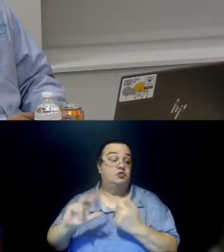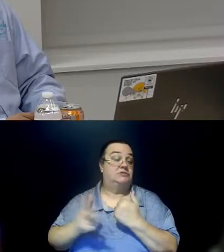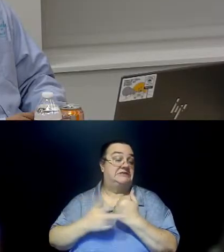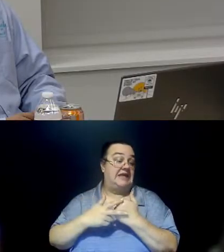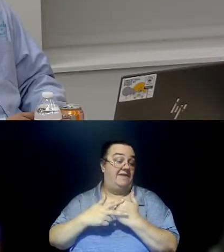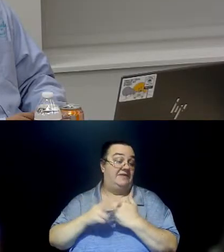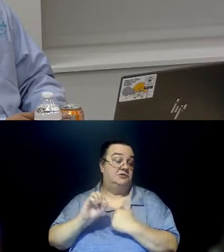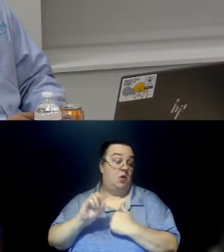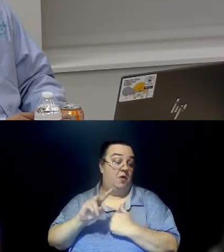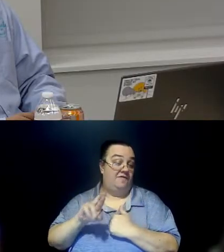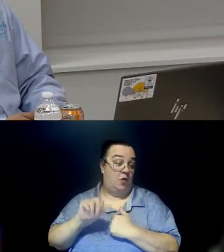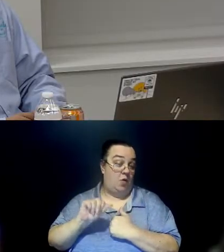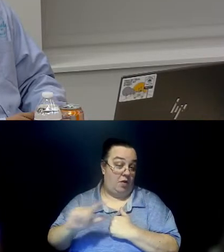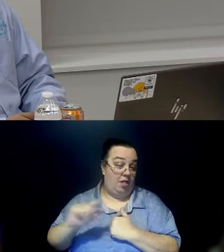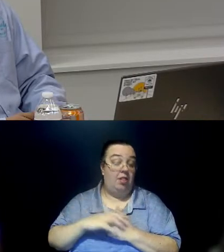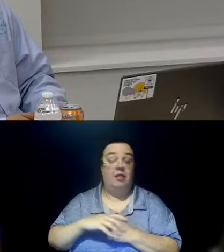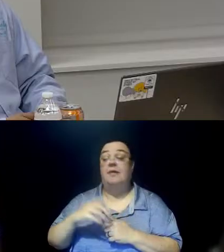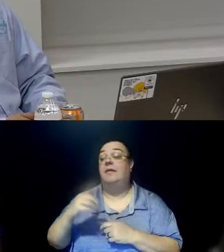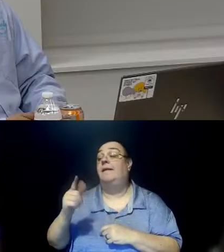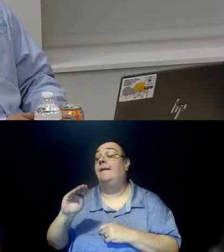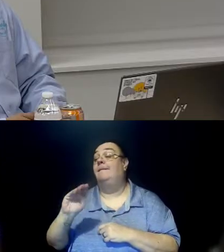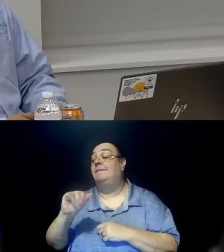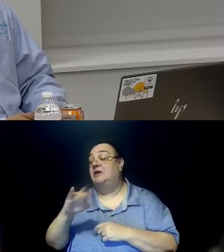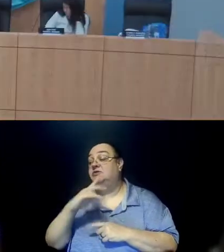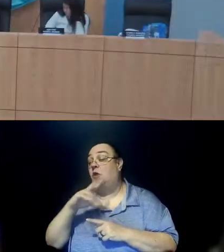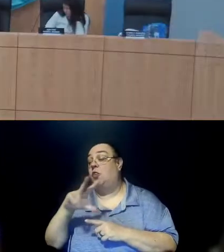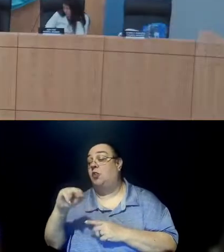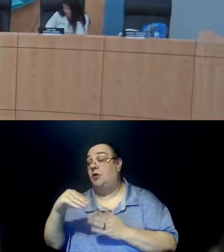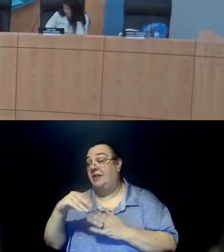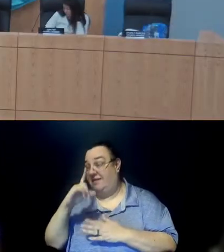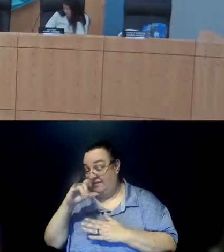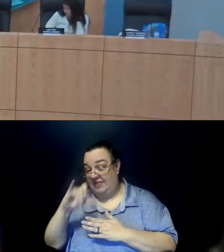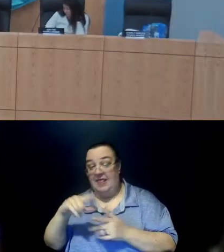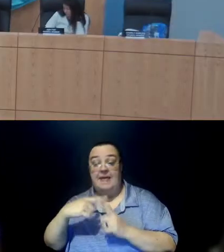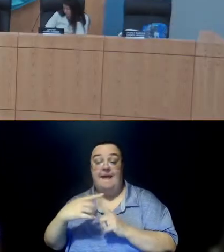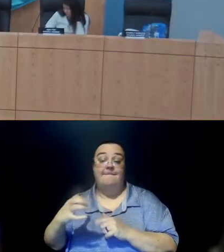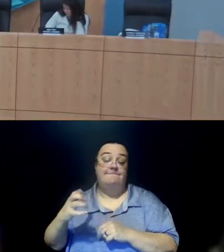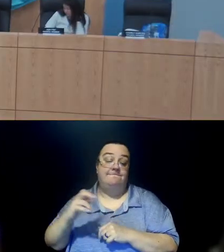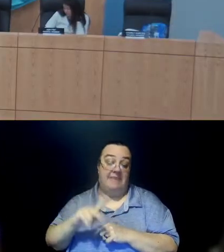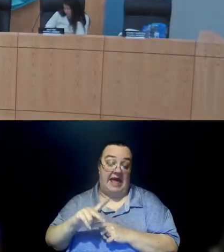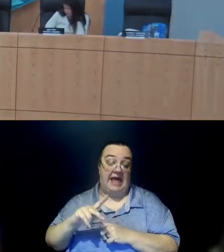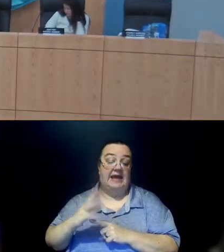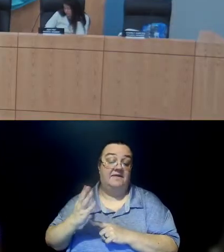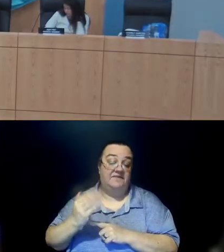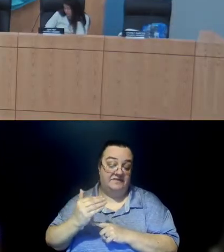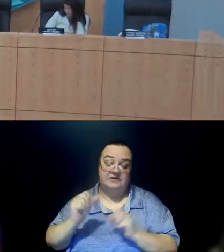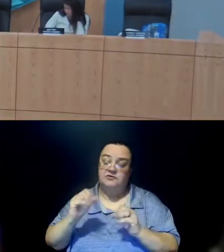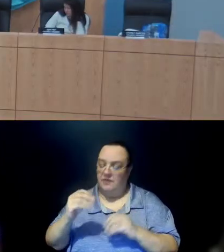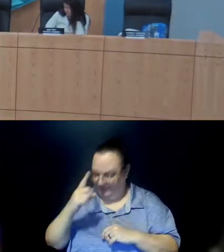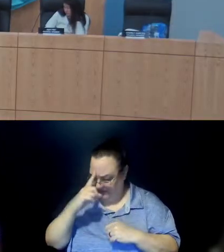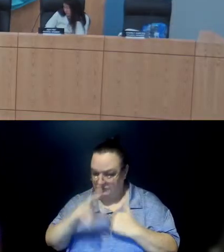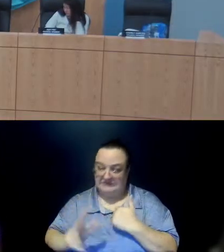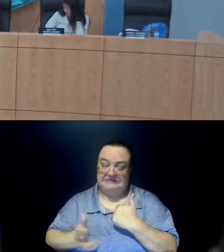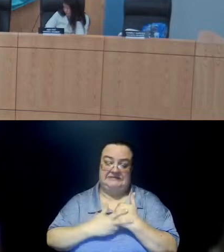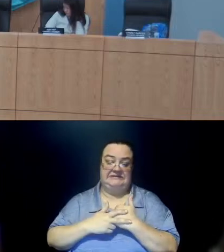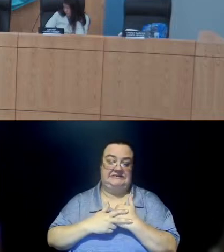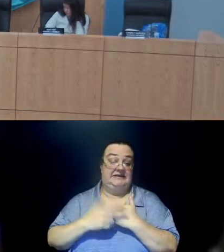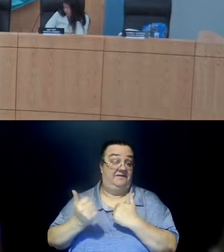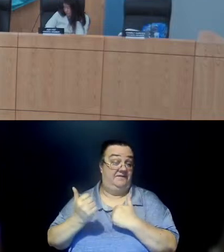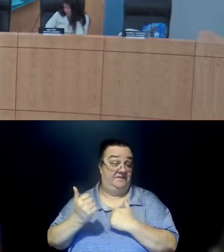okay. So 30 for that, and then we're back 15. So I think you saved 15